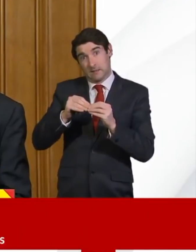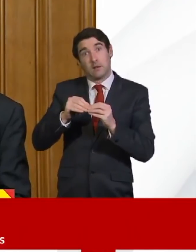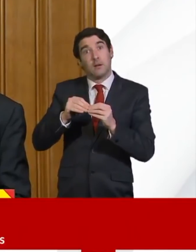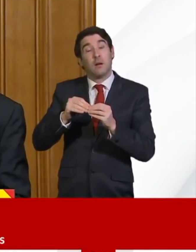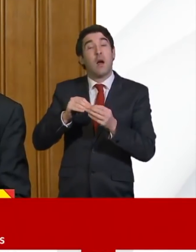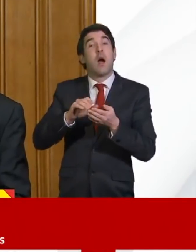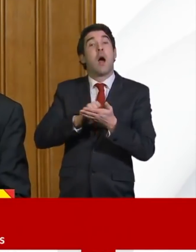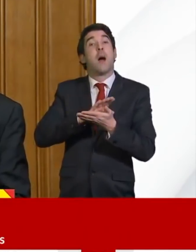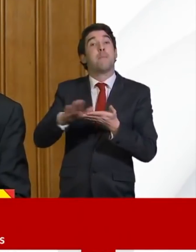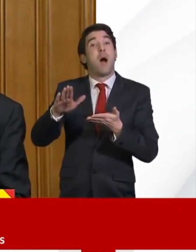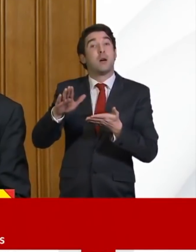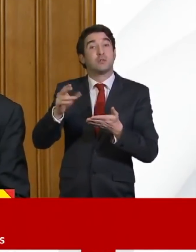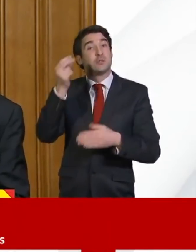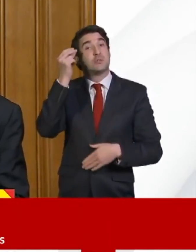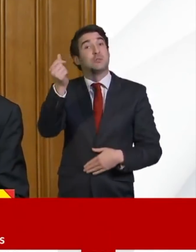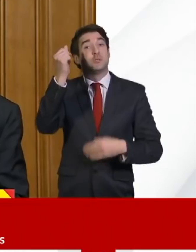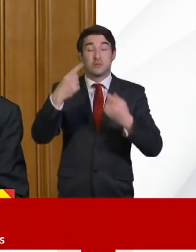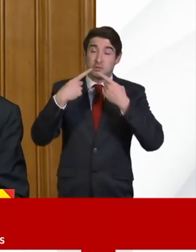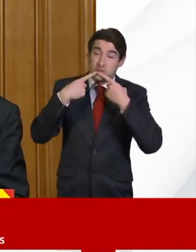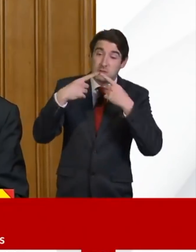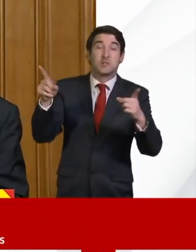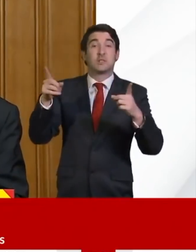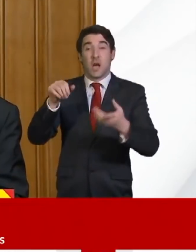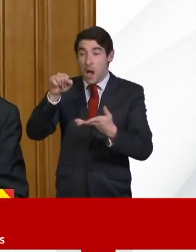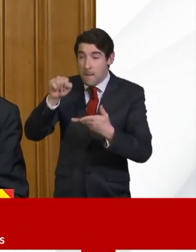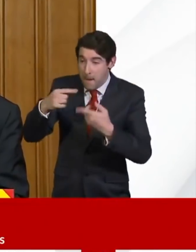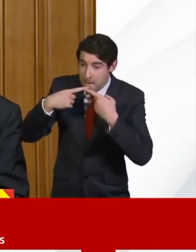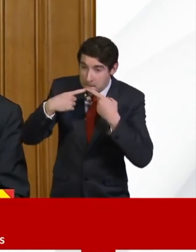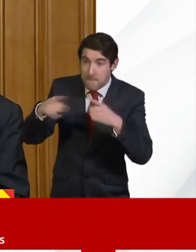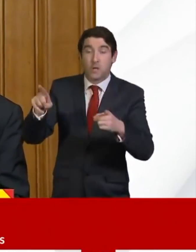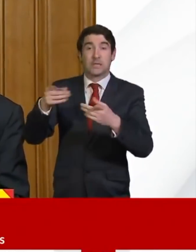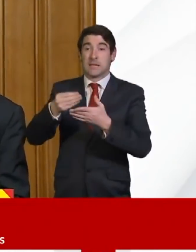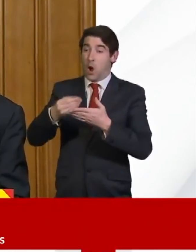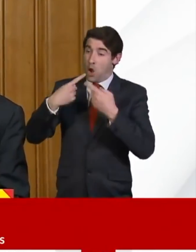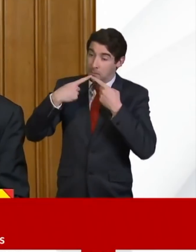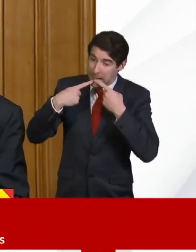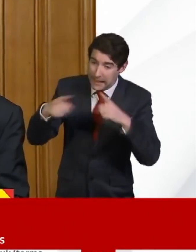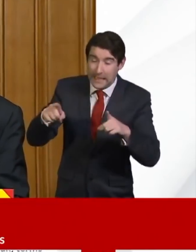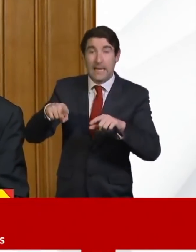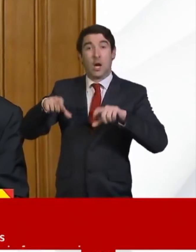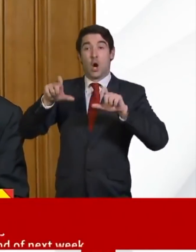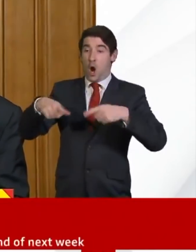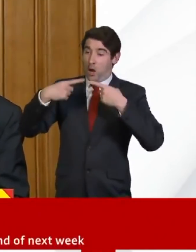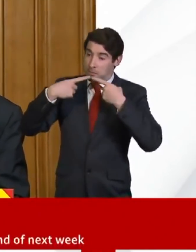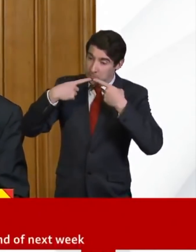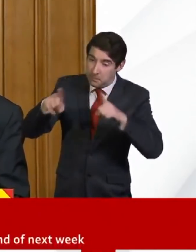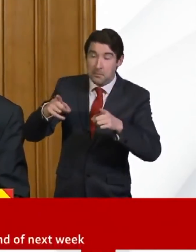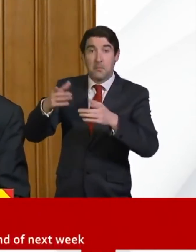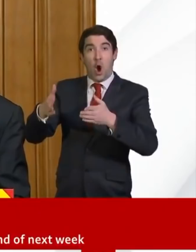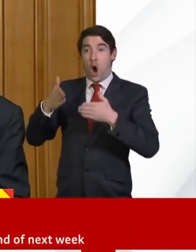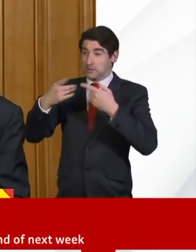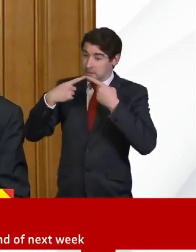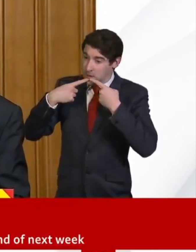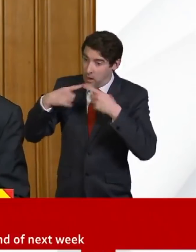for the Department of Health and Social Care to publish an action plan which included all of the measures and reported that all of these